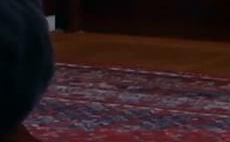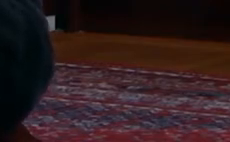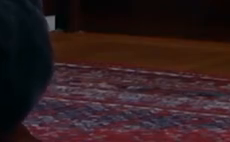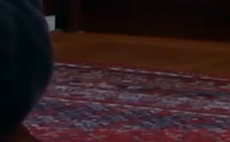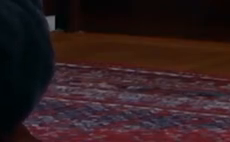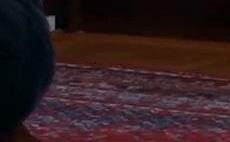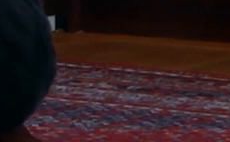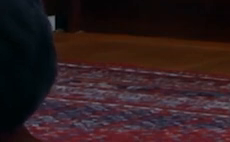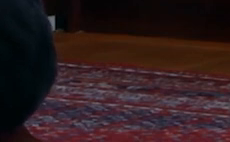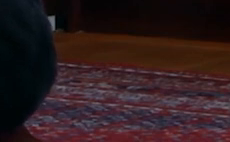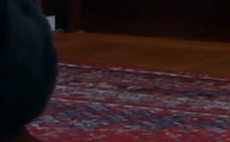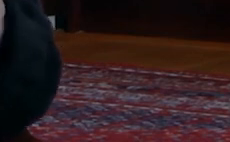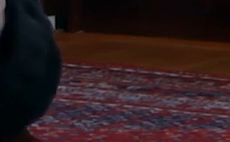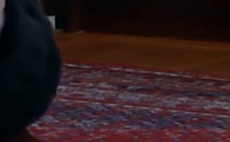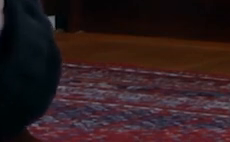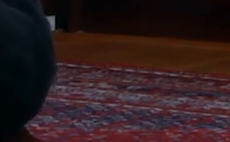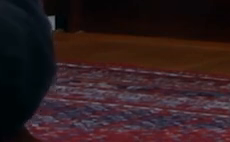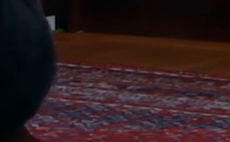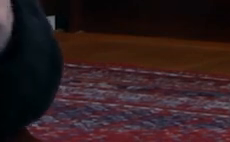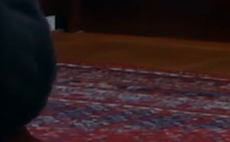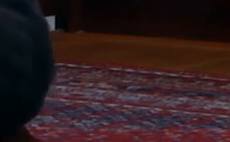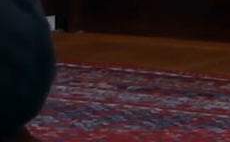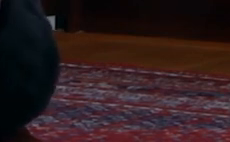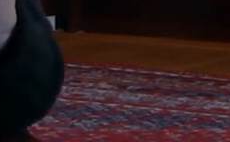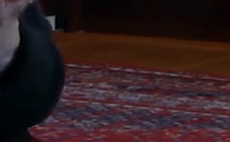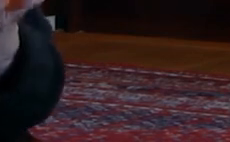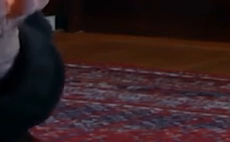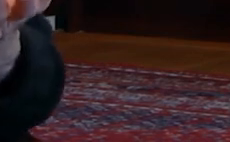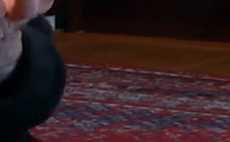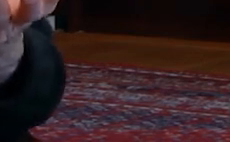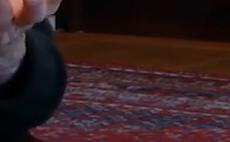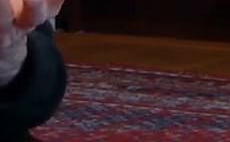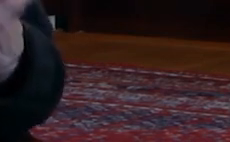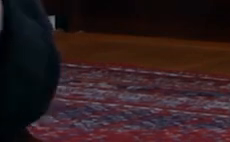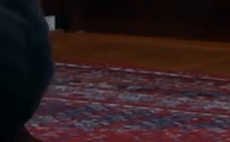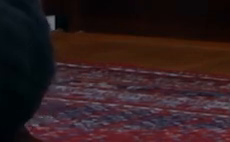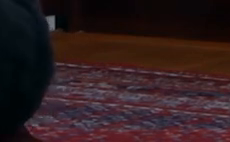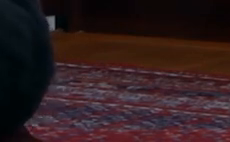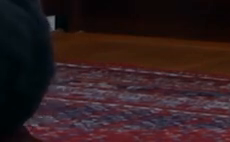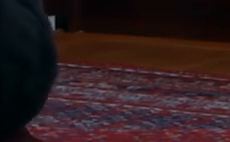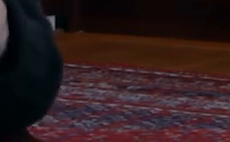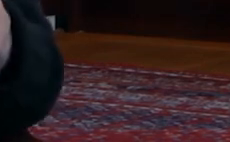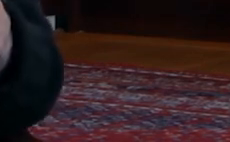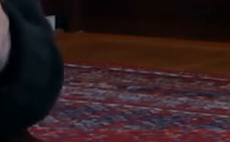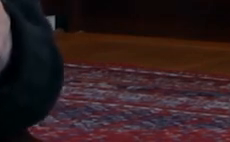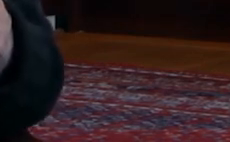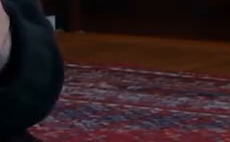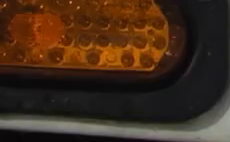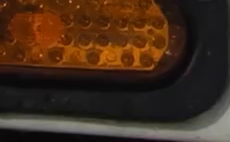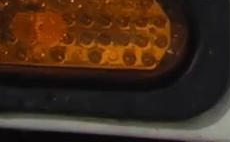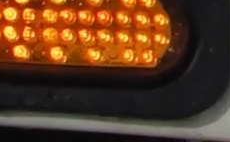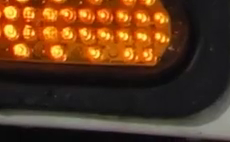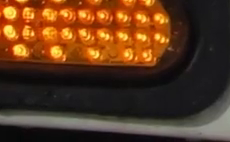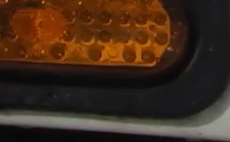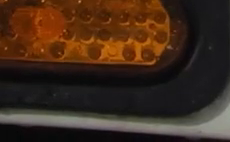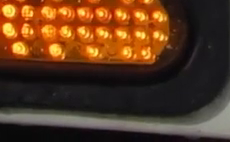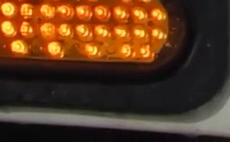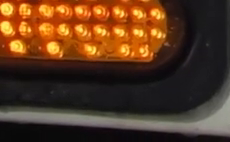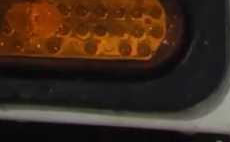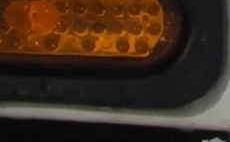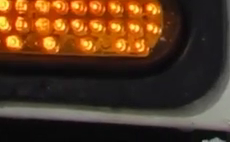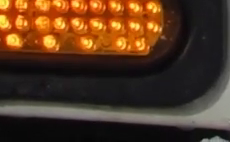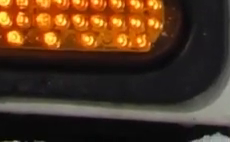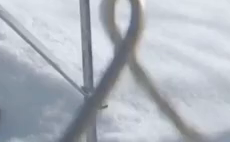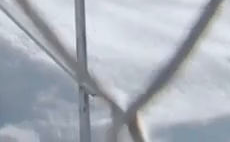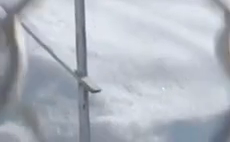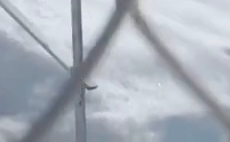provides FedEx and UPS is what they call the last mile, which is expensive if they had to go the last